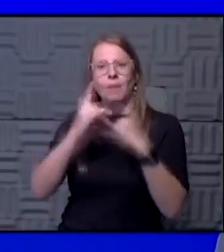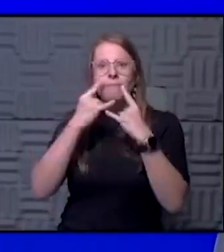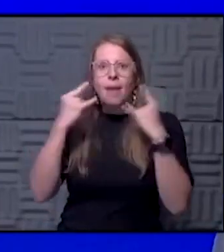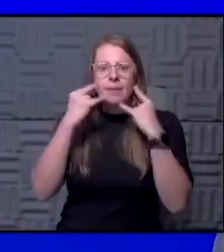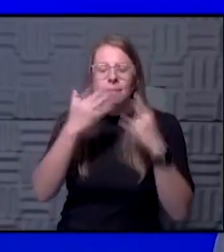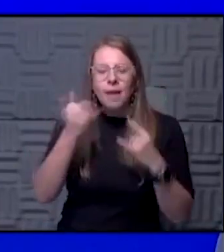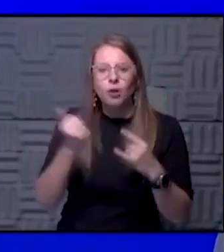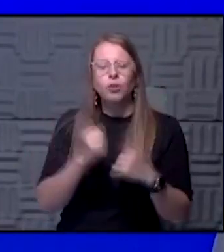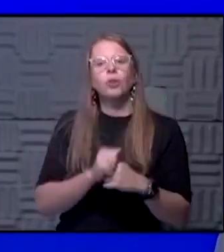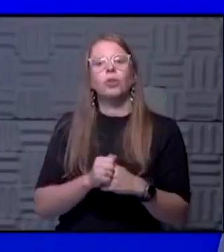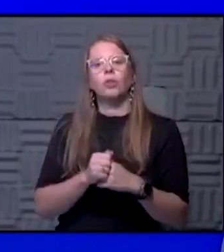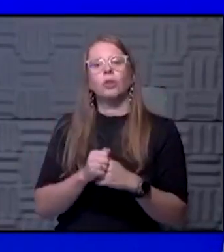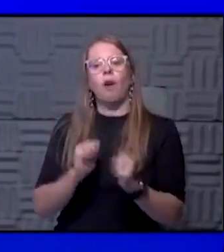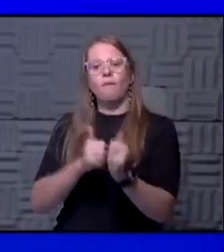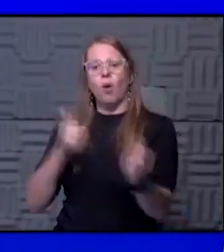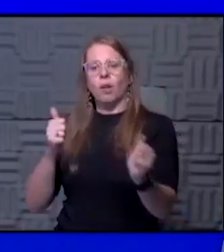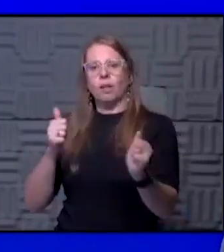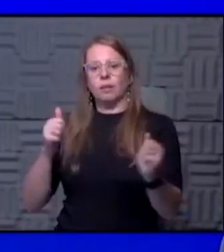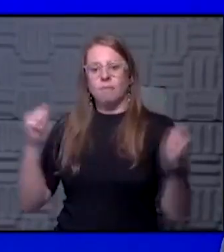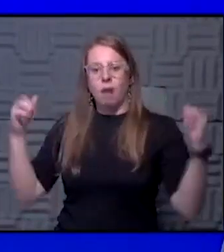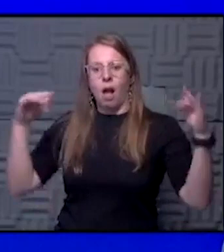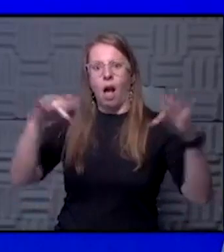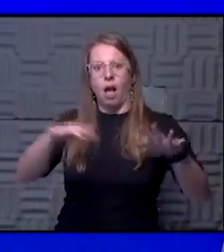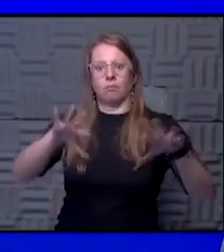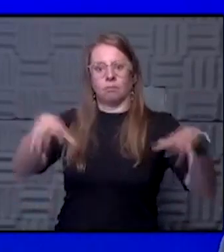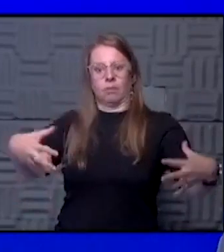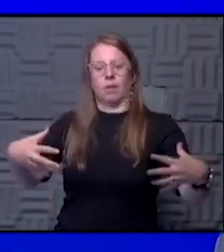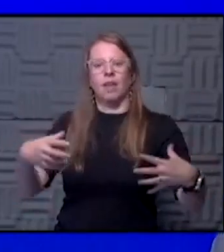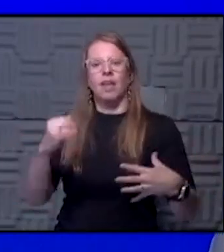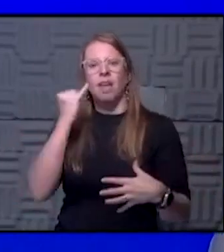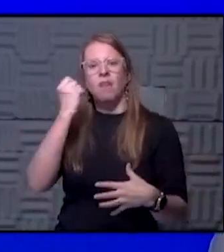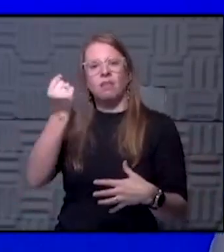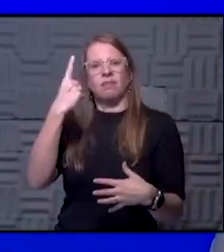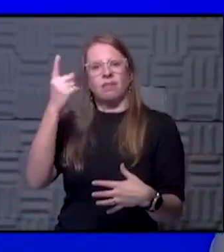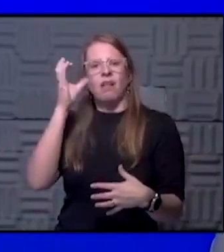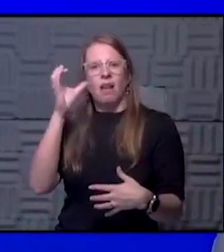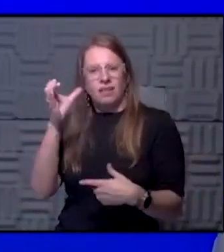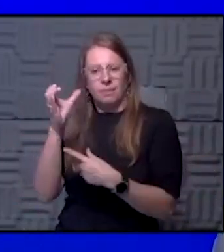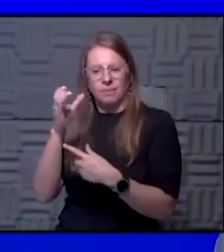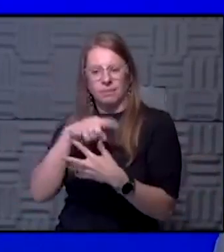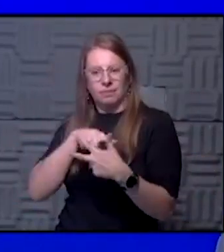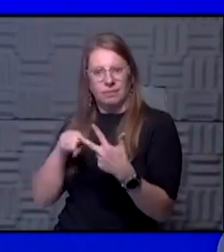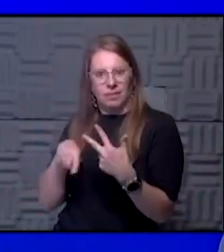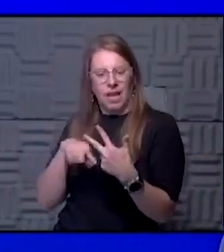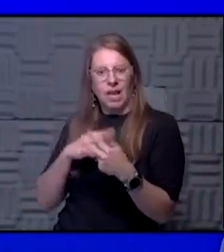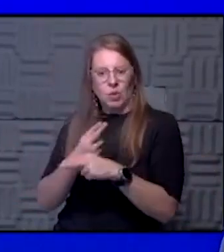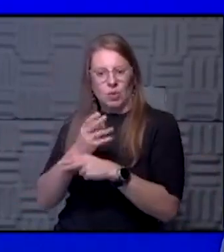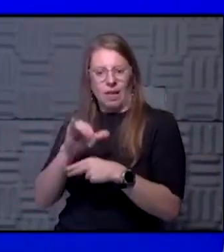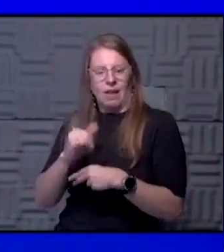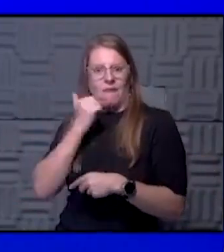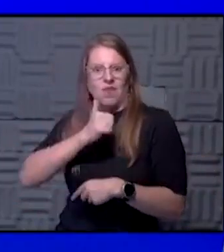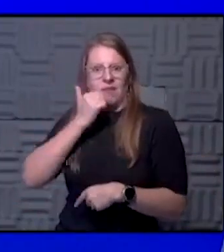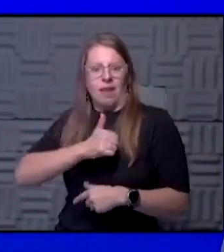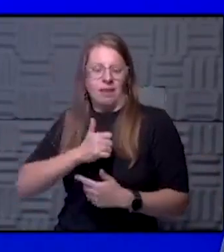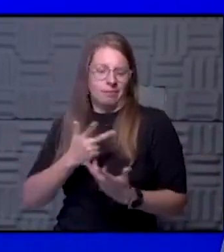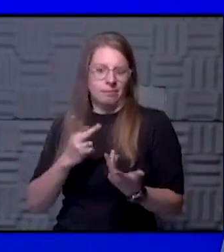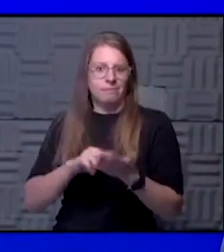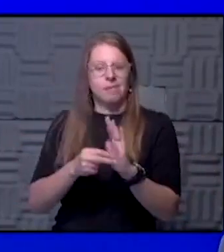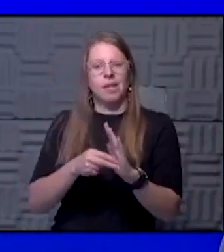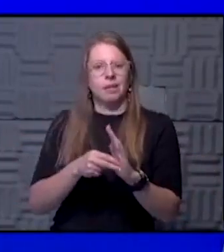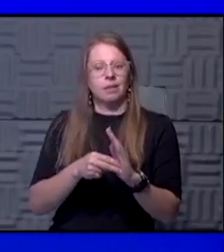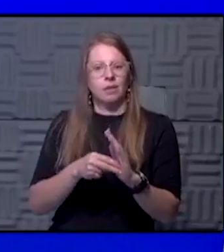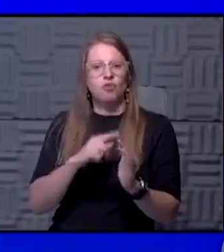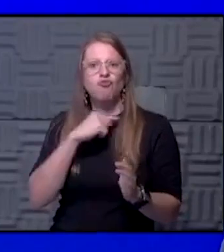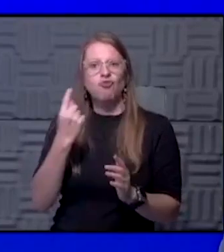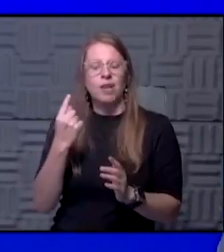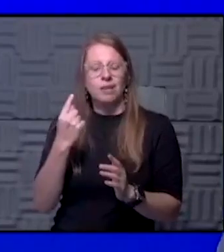better, avoiding large crowds is better. And if you can understand those concepts and treat that and use that in your daily life, you will be able to